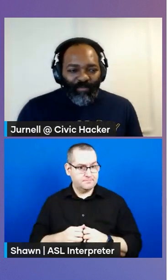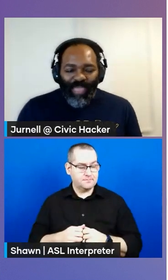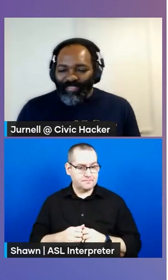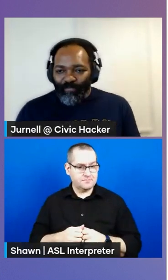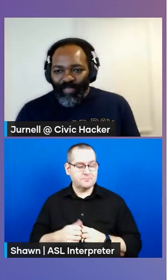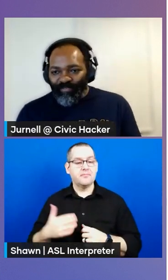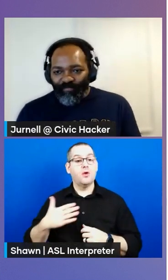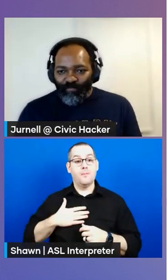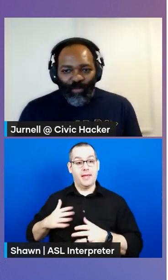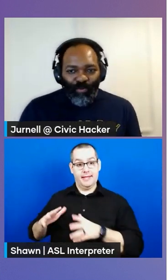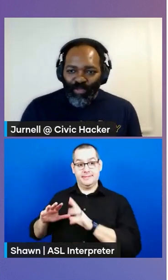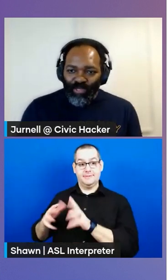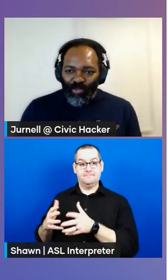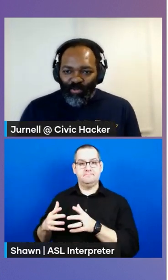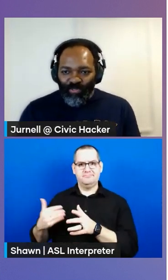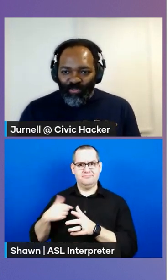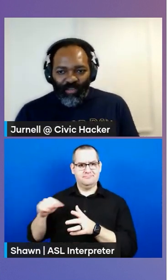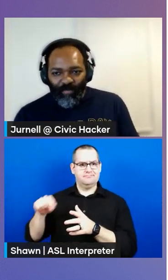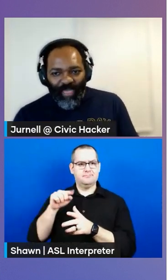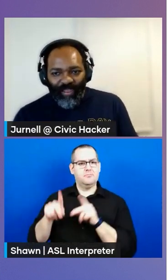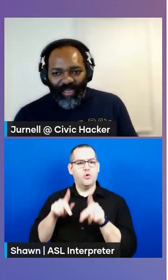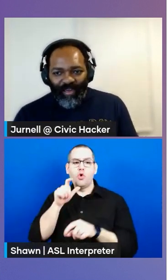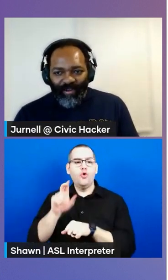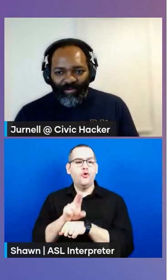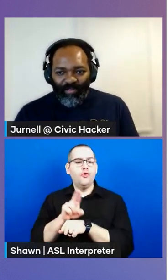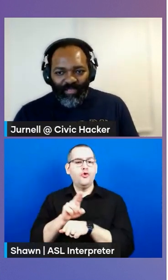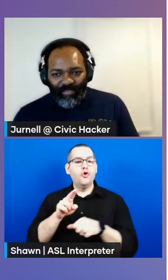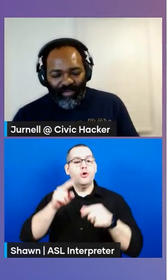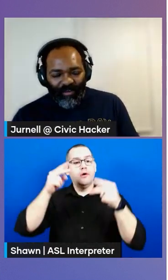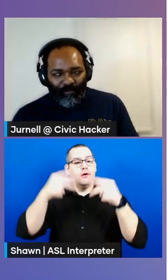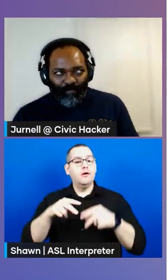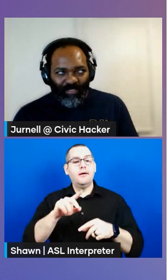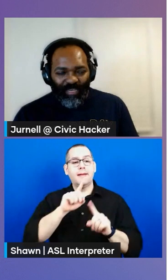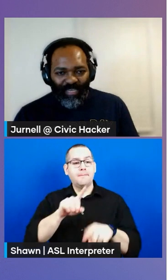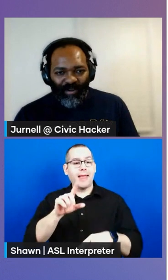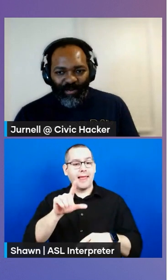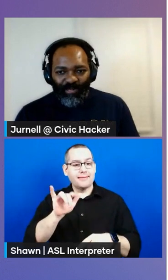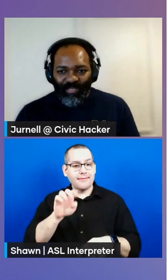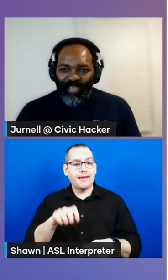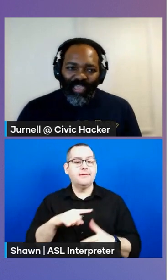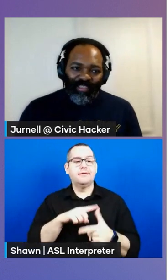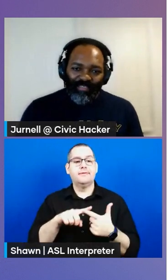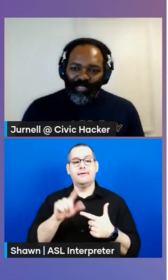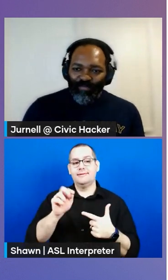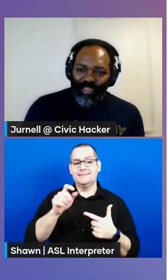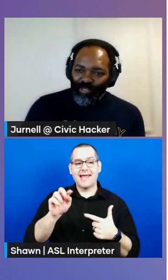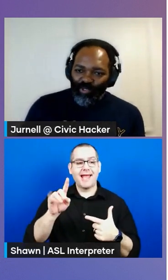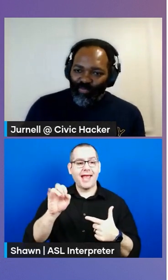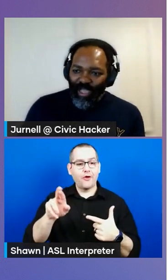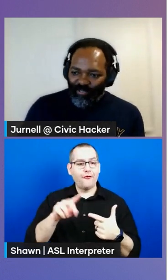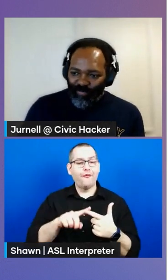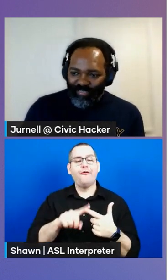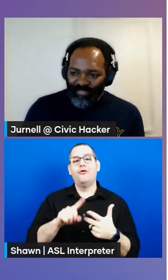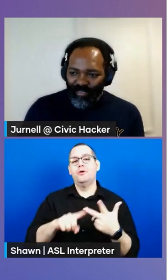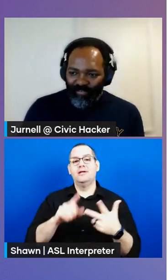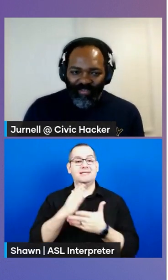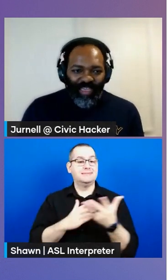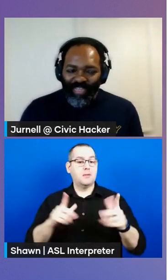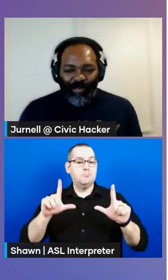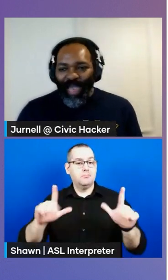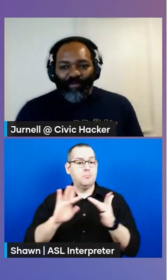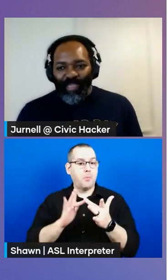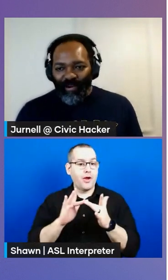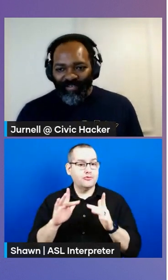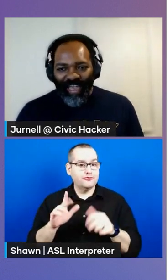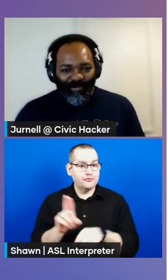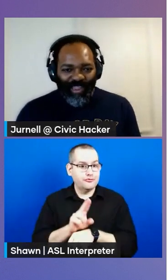My team has a mix of people who can use command line, text editors, and then some that use browser-based stuff.